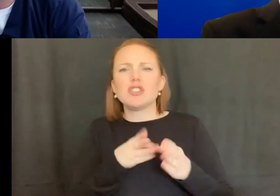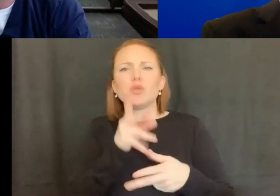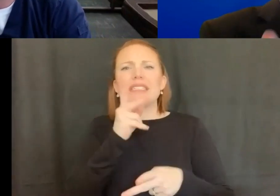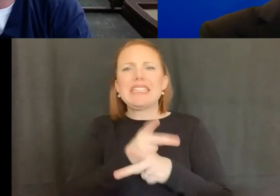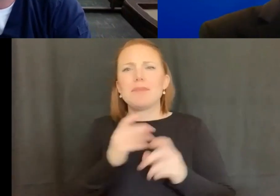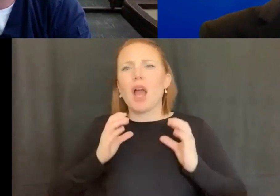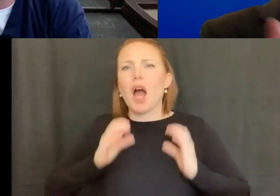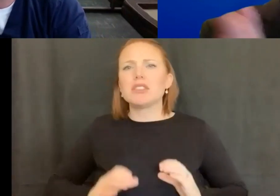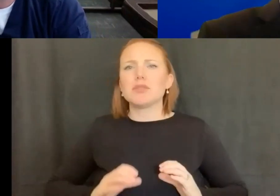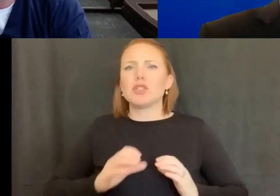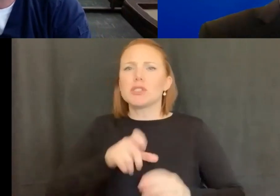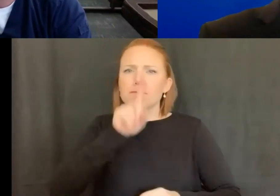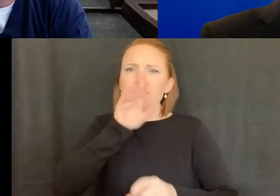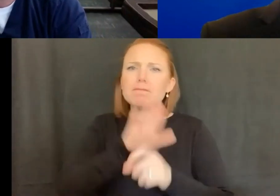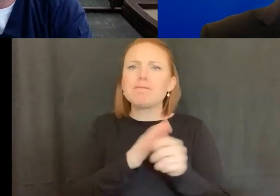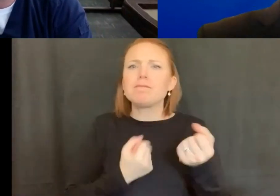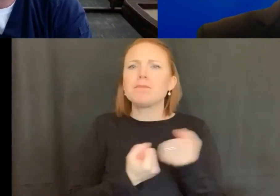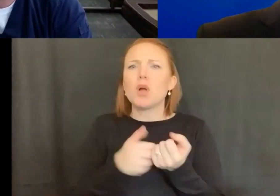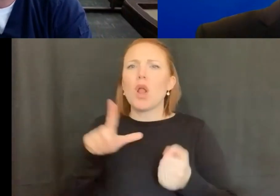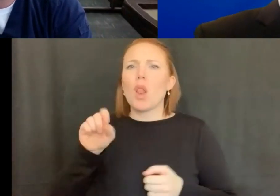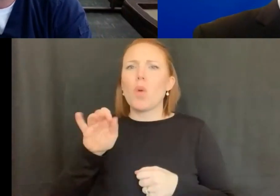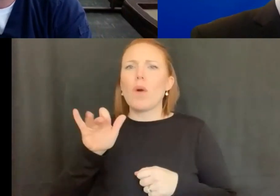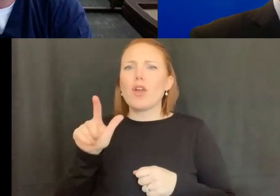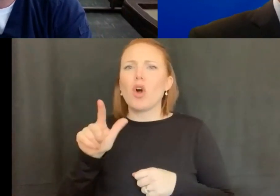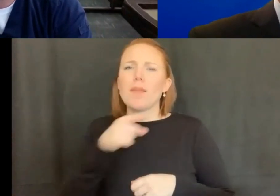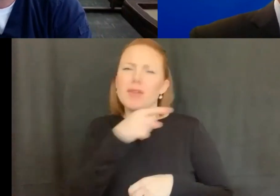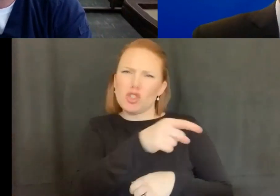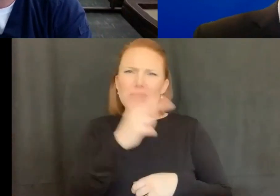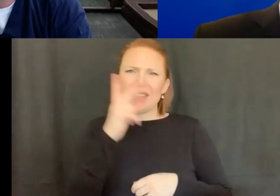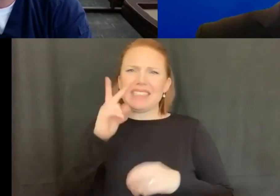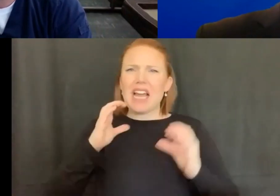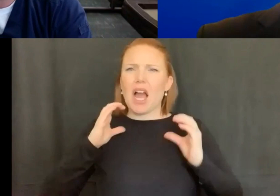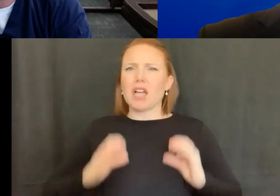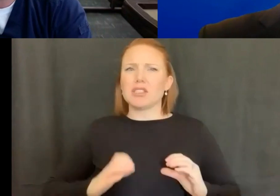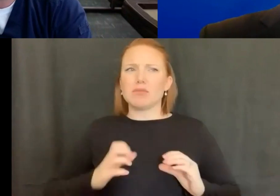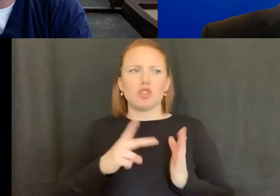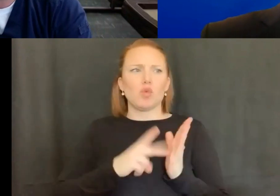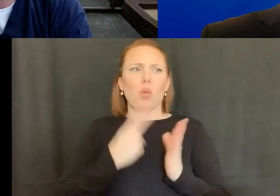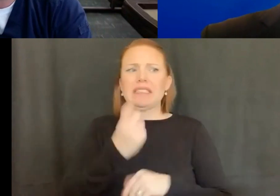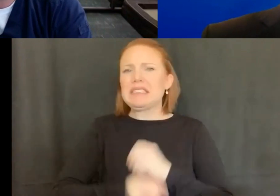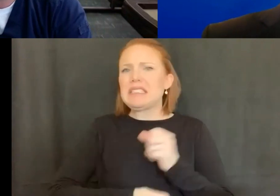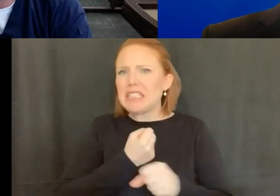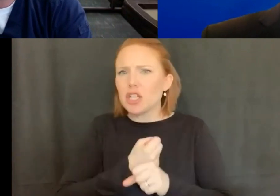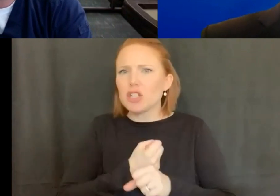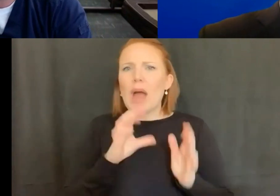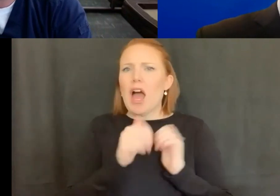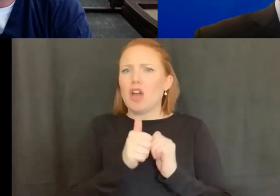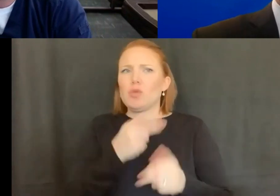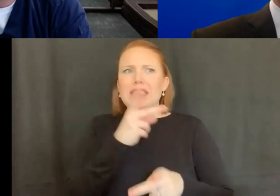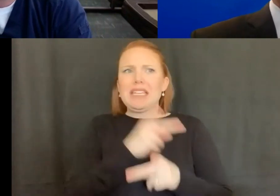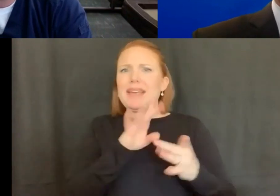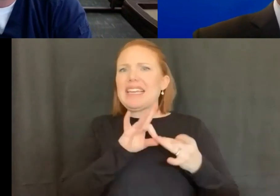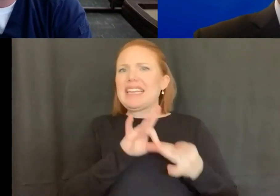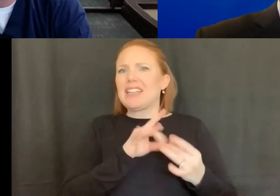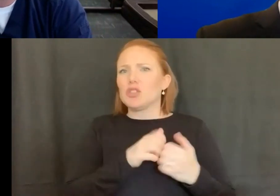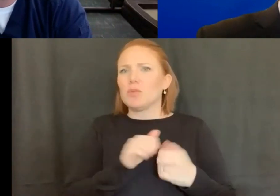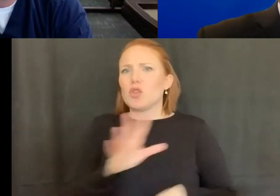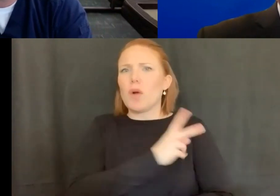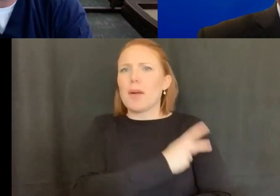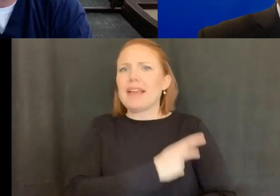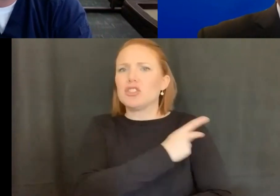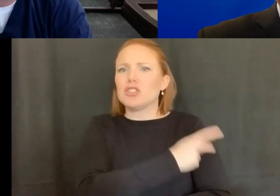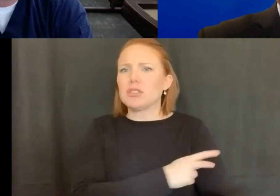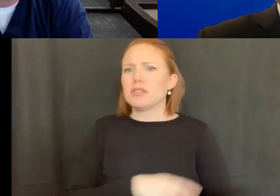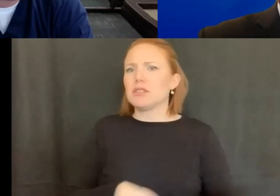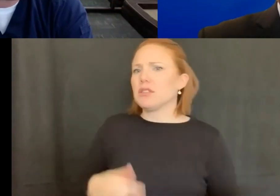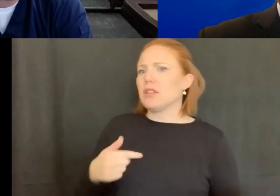see people maybe twice a year as you're instructed to do, how do you maintain a connection to your customers, to your patients? Oh, sure. That's an